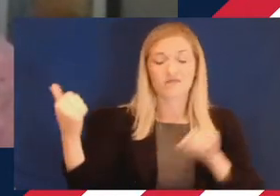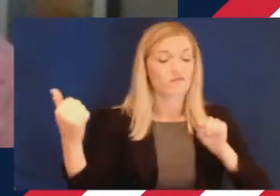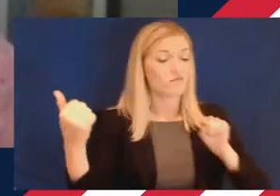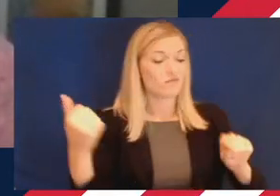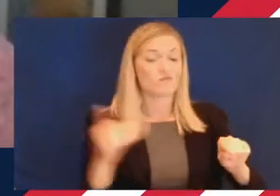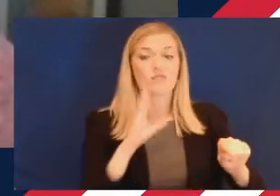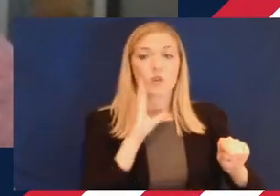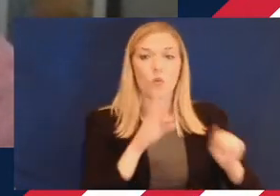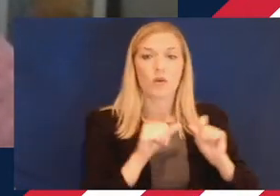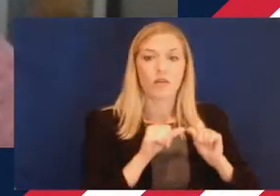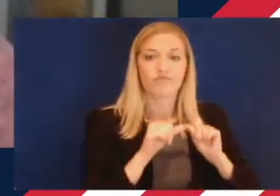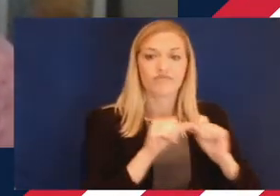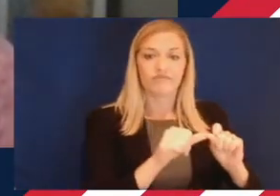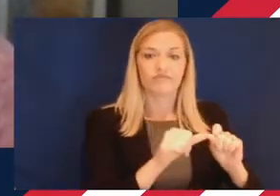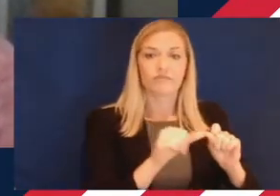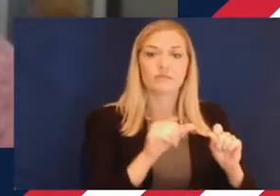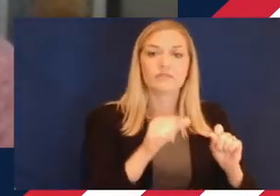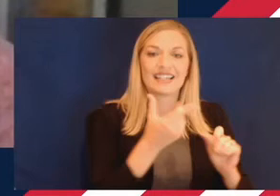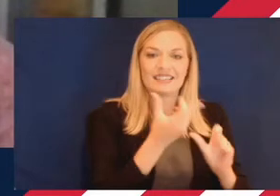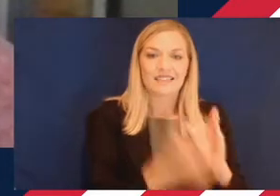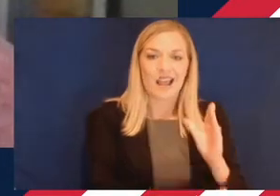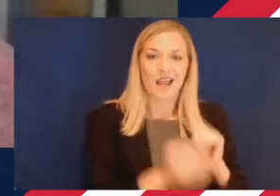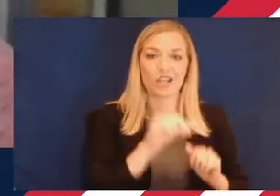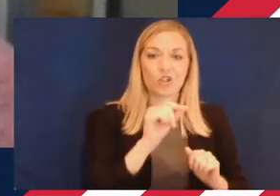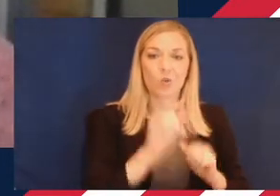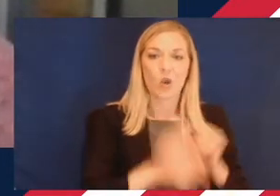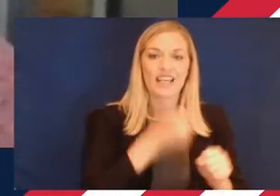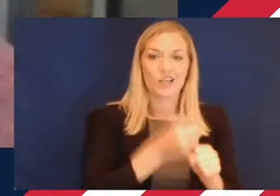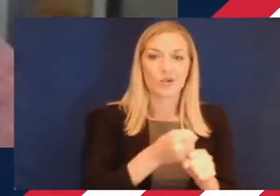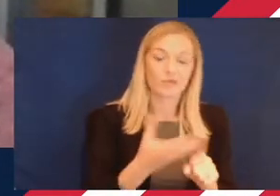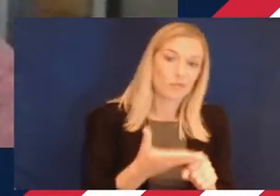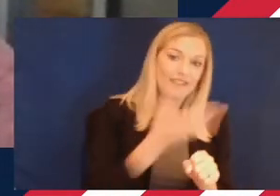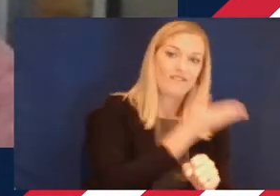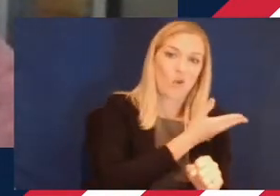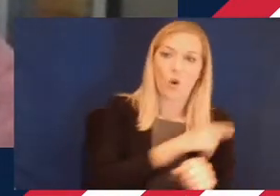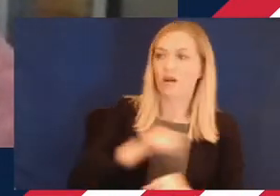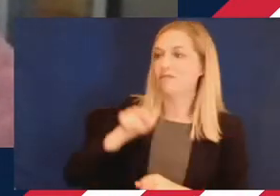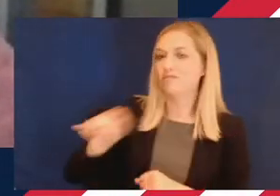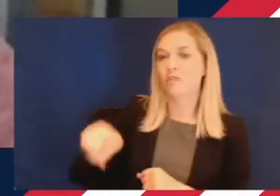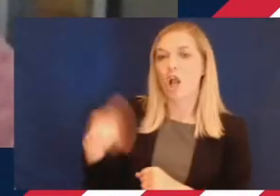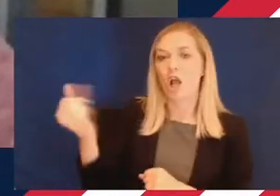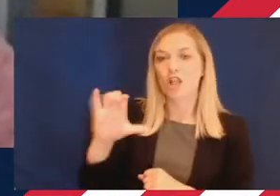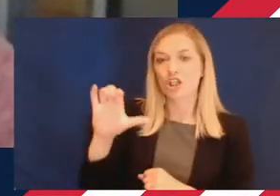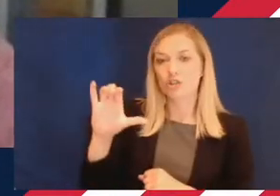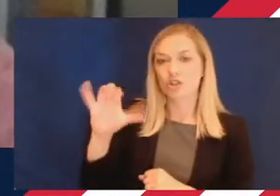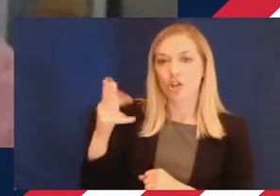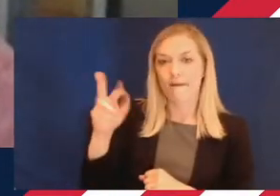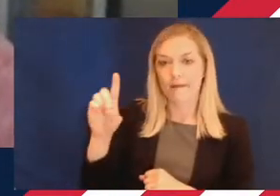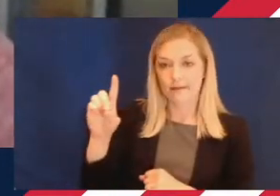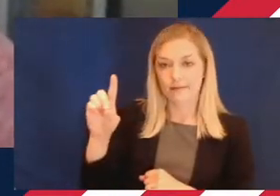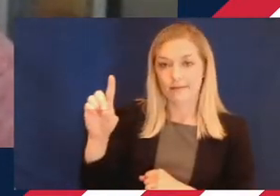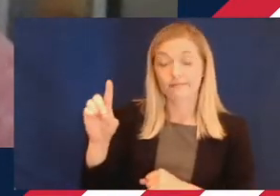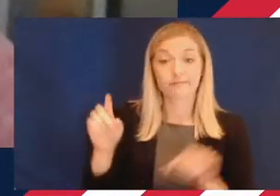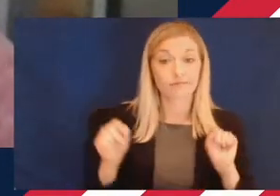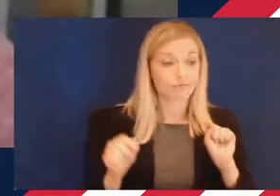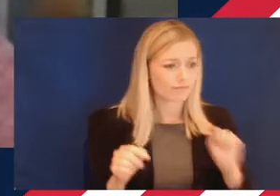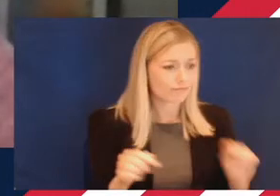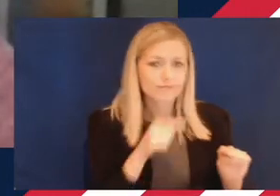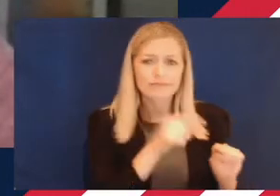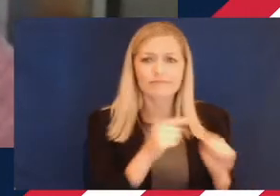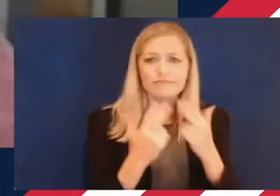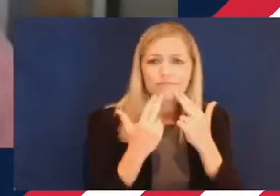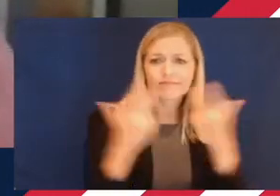growing brain, and a vast, bottomless innocence. Too innocent to understand the injustices that, without